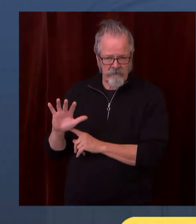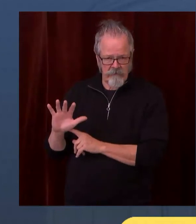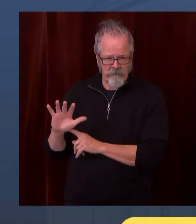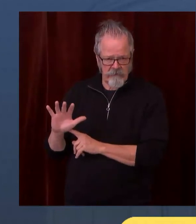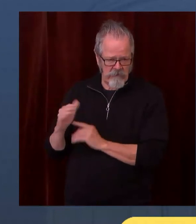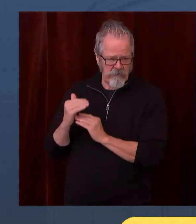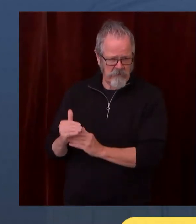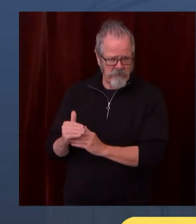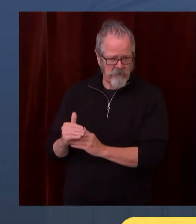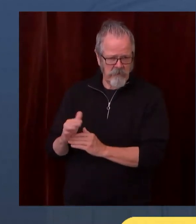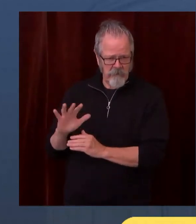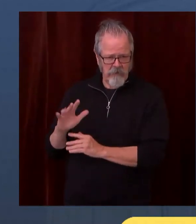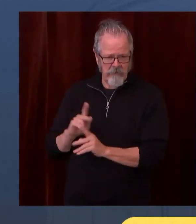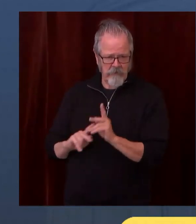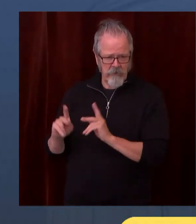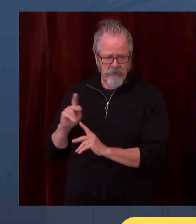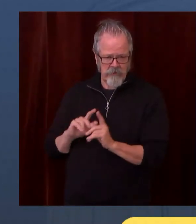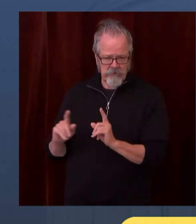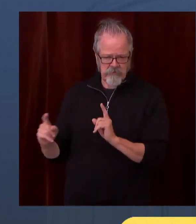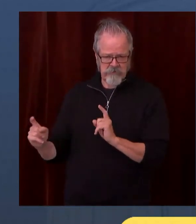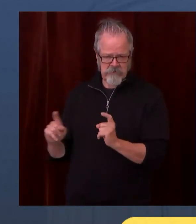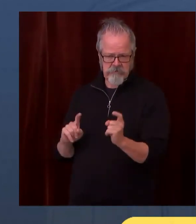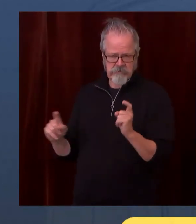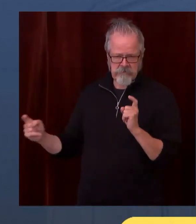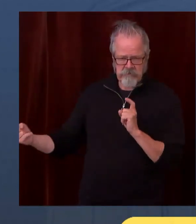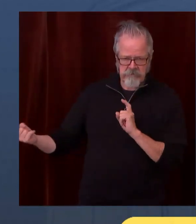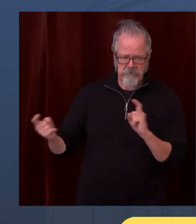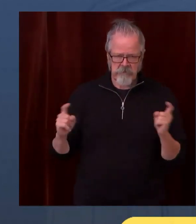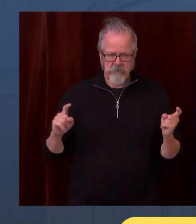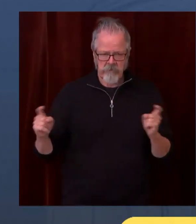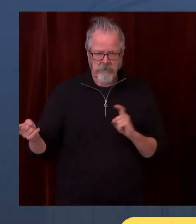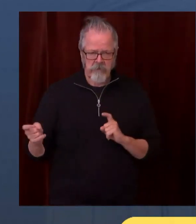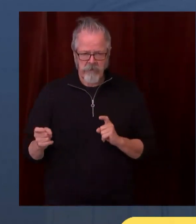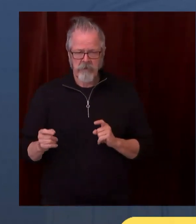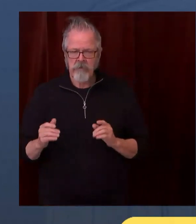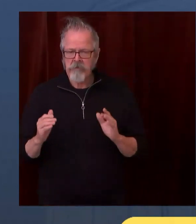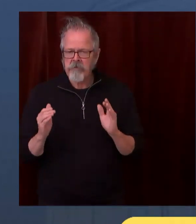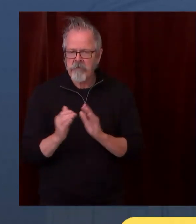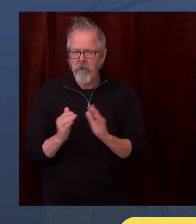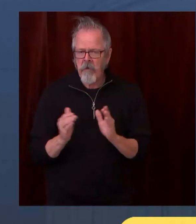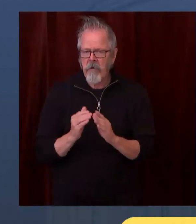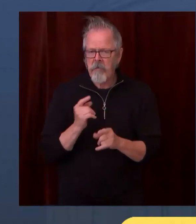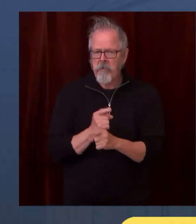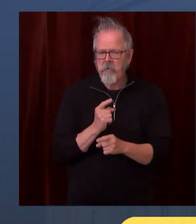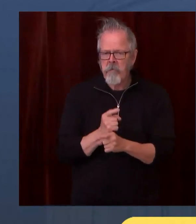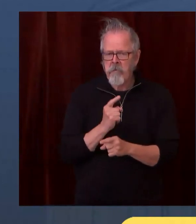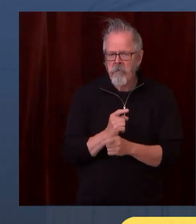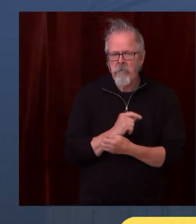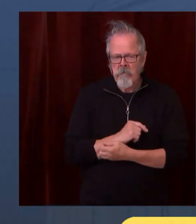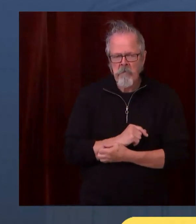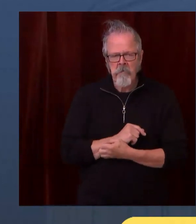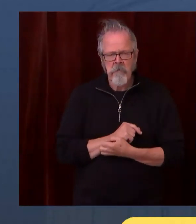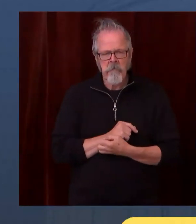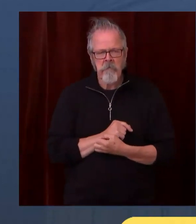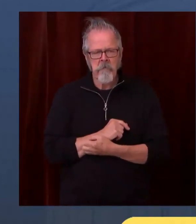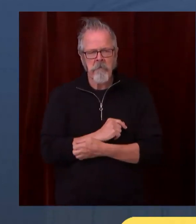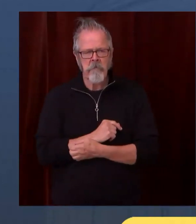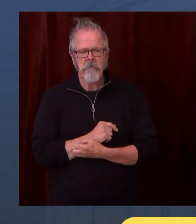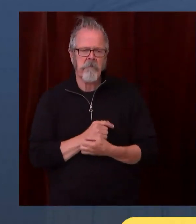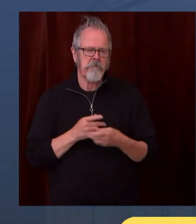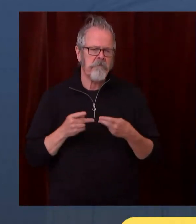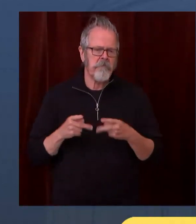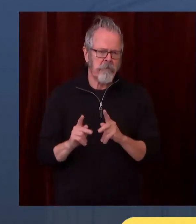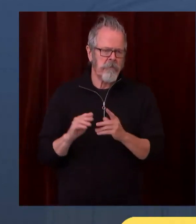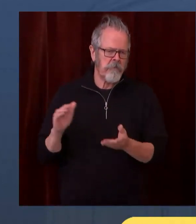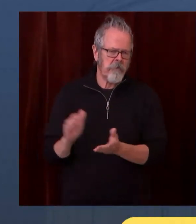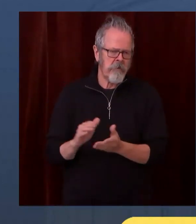week. Those certainly restrict sort of what we might call those larger events where more people might be